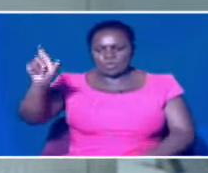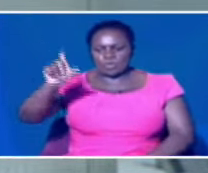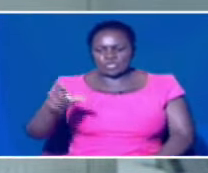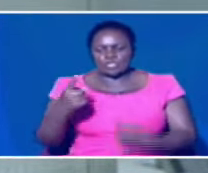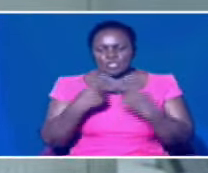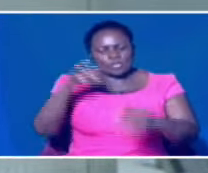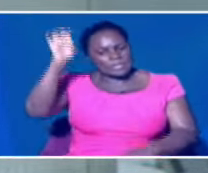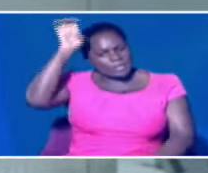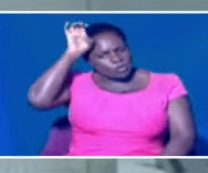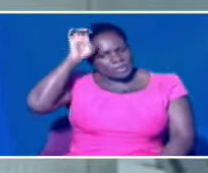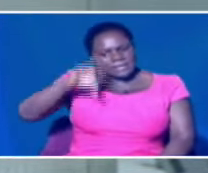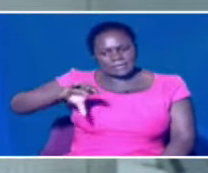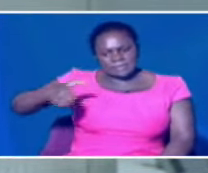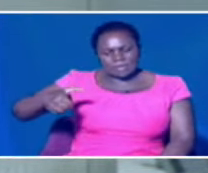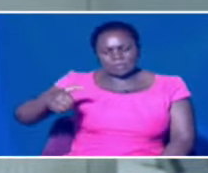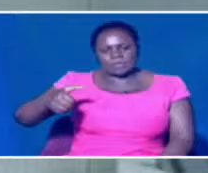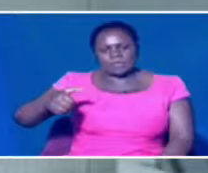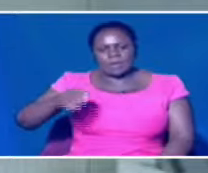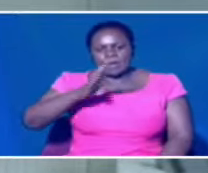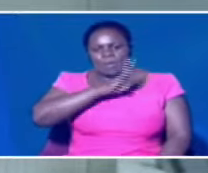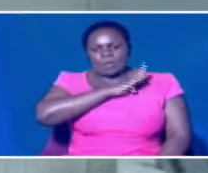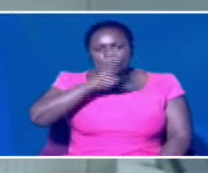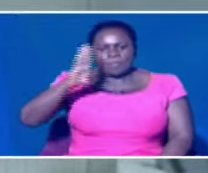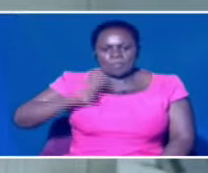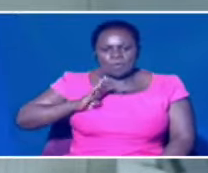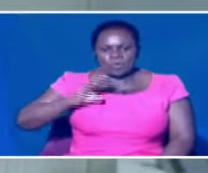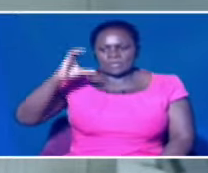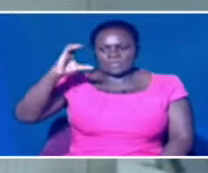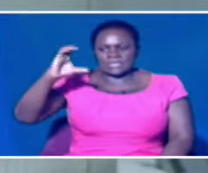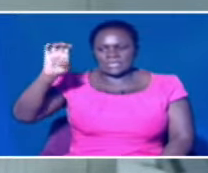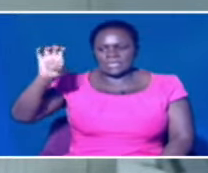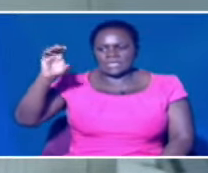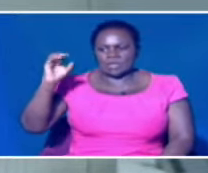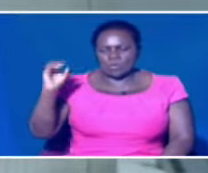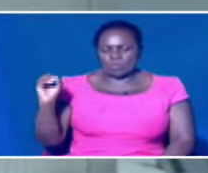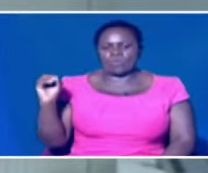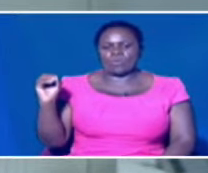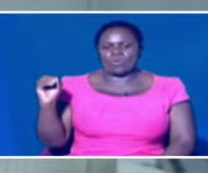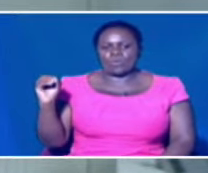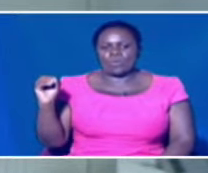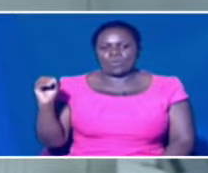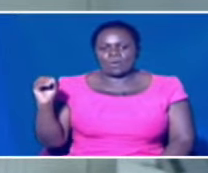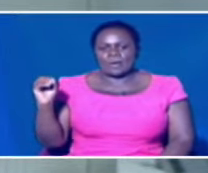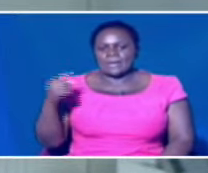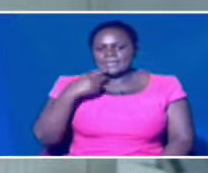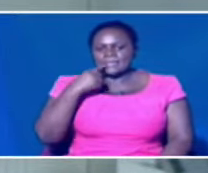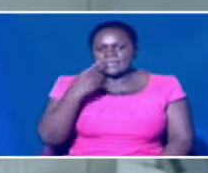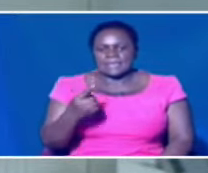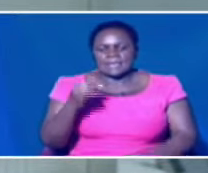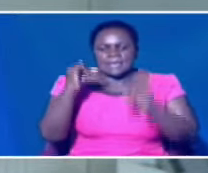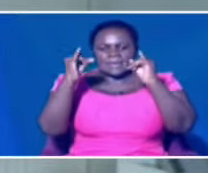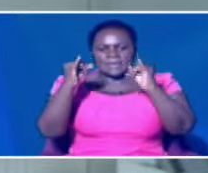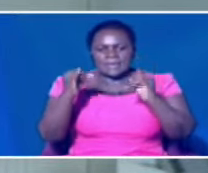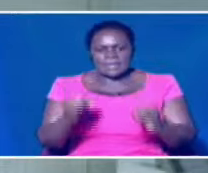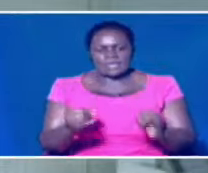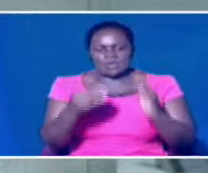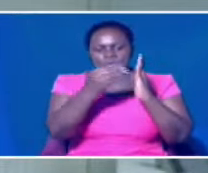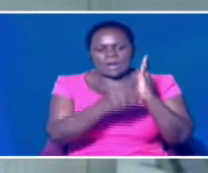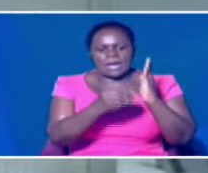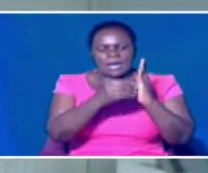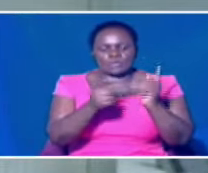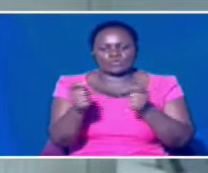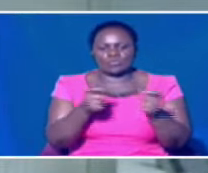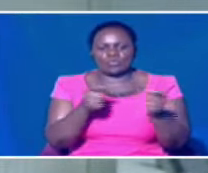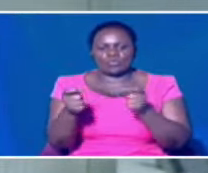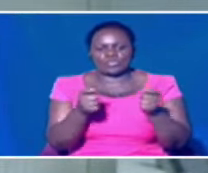in Eldoret Town, the Kenya Vet Board Chief Executive Officer, Dr. Mary Agutu, said the new act will help